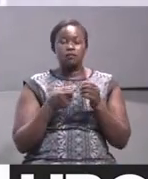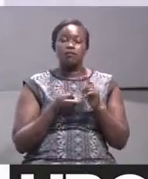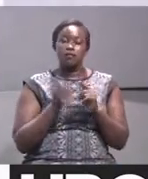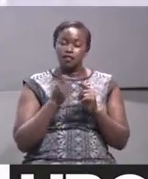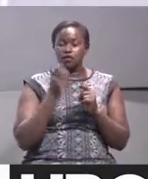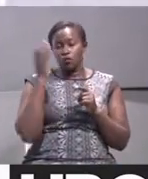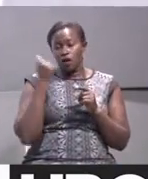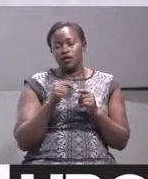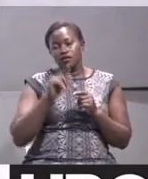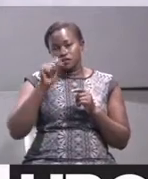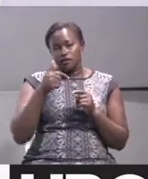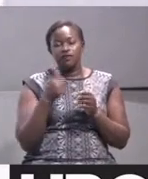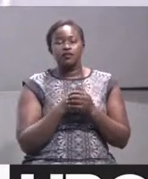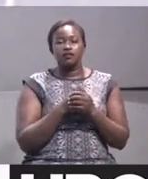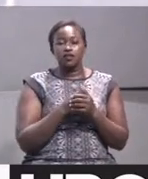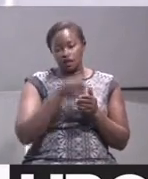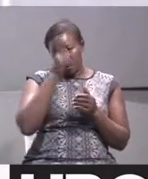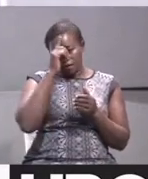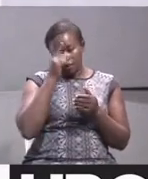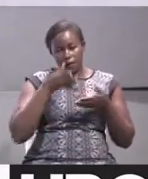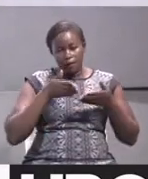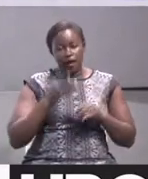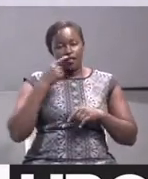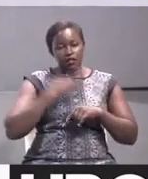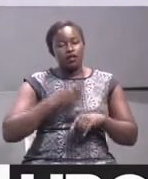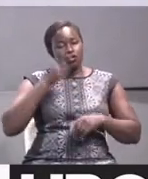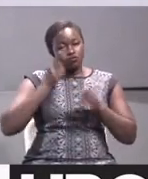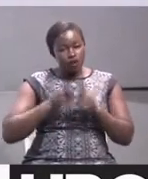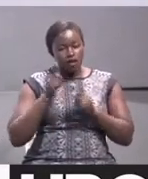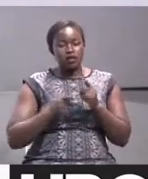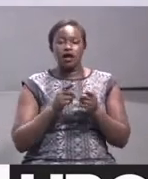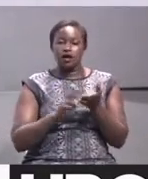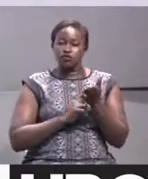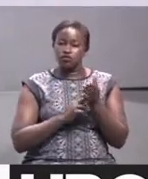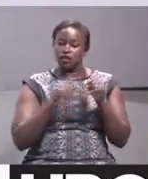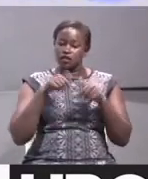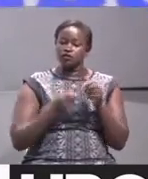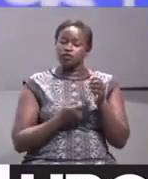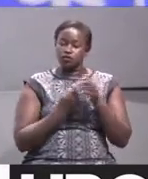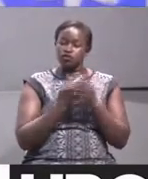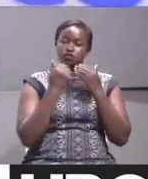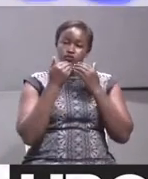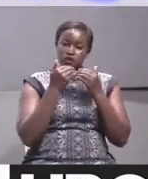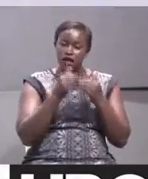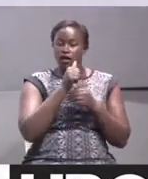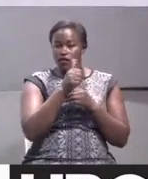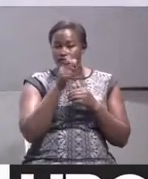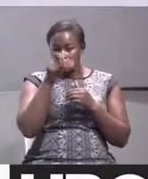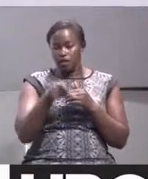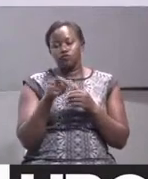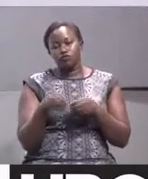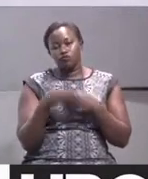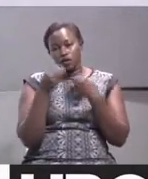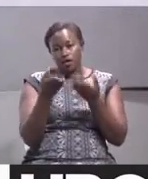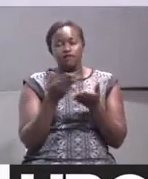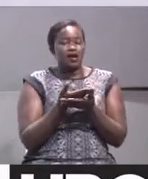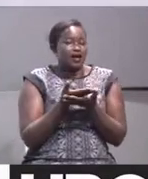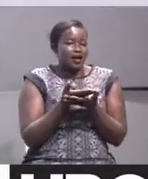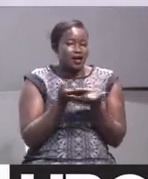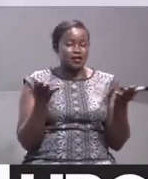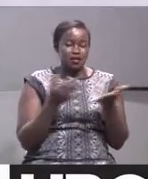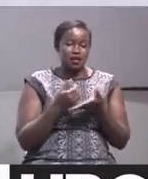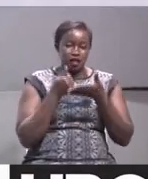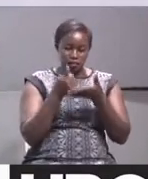because the 7th will be the Kabaka birthday run. I take this opportunity to thank everyone who has offered any type of